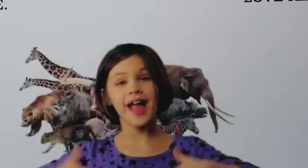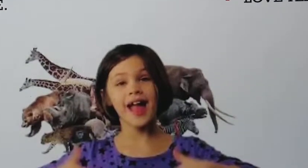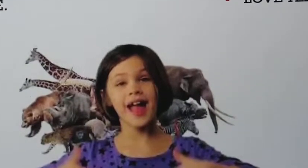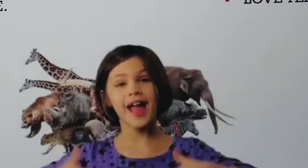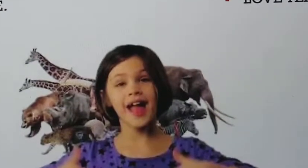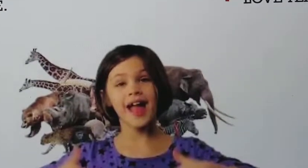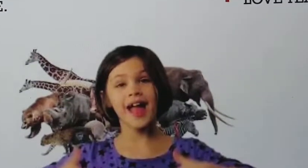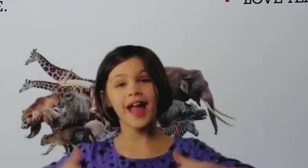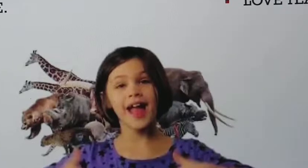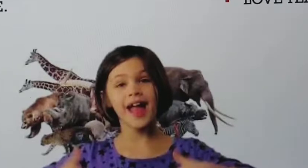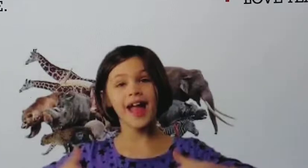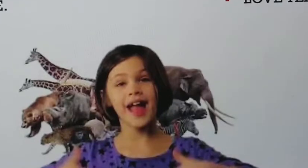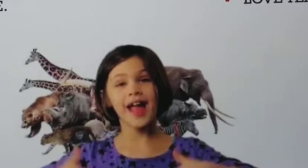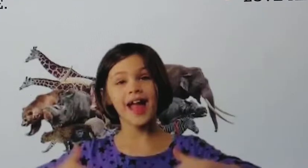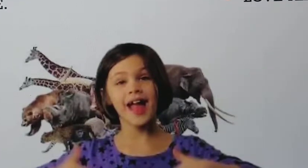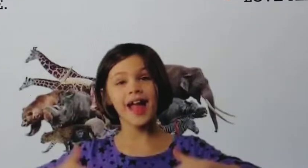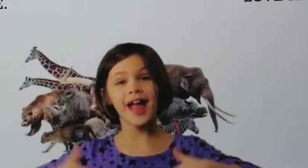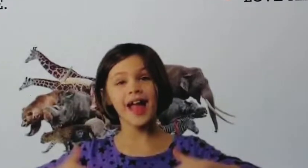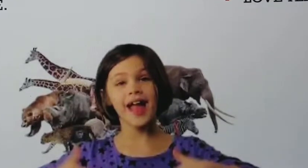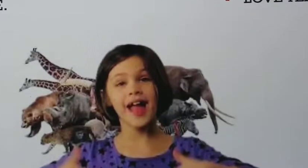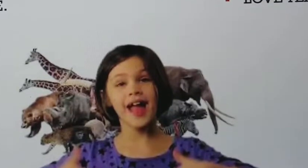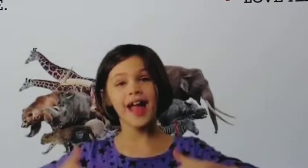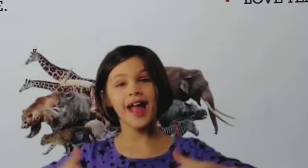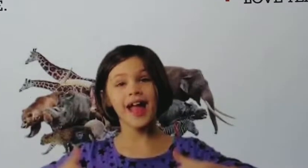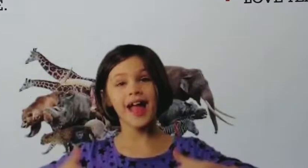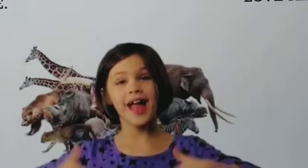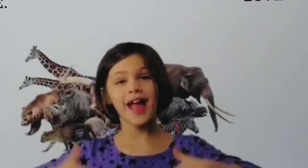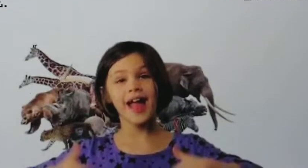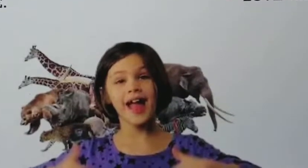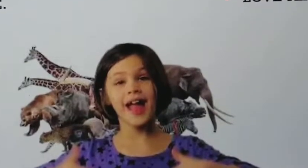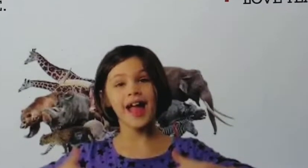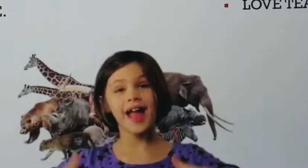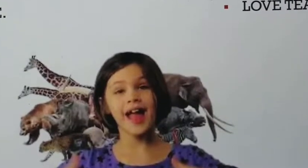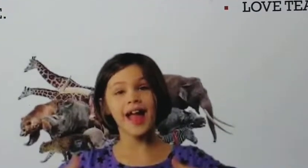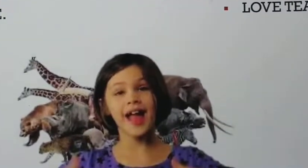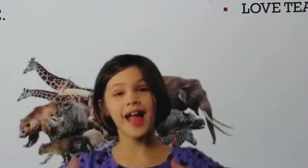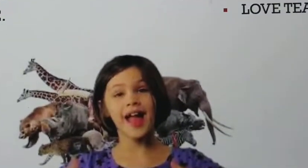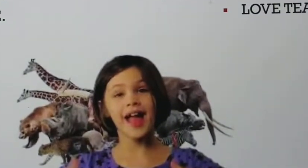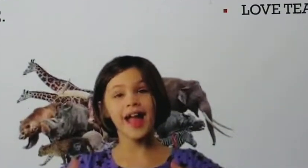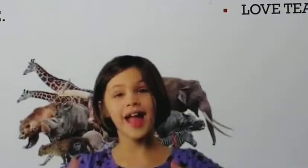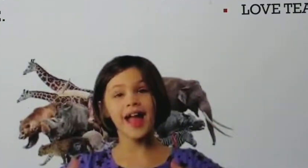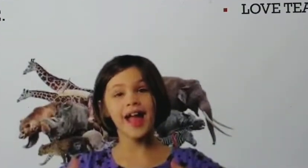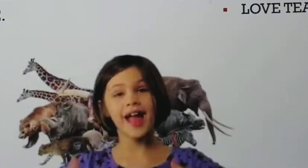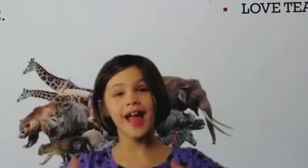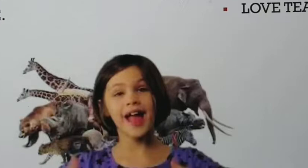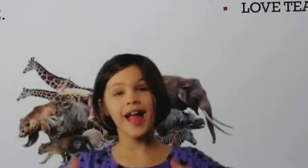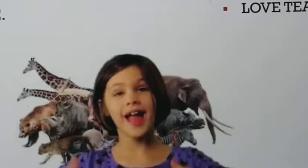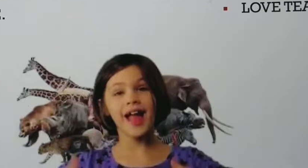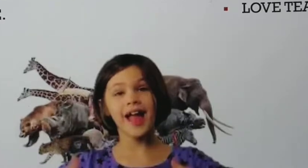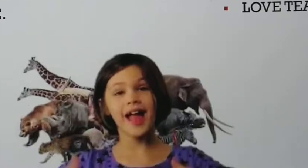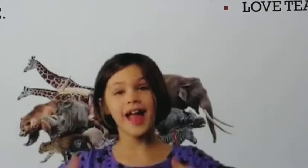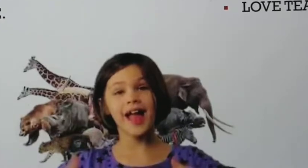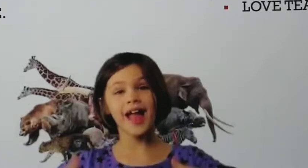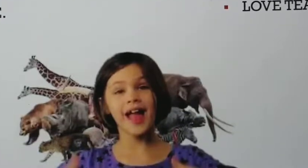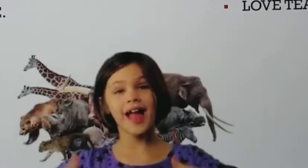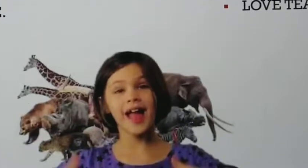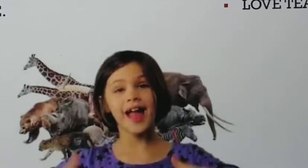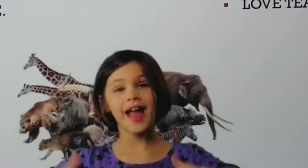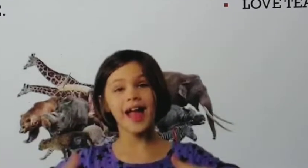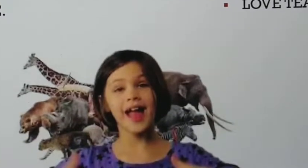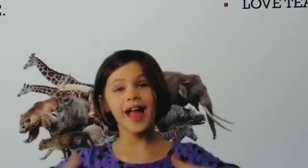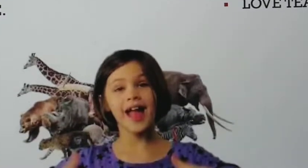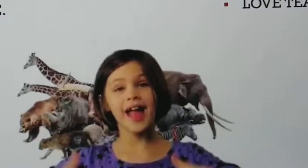love tea love me tea love, or love tea me. There are numerous examples in our